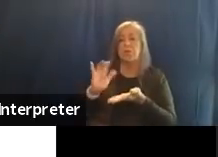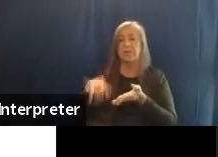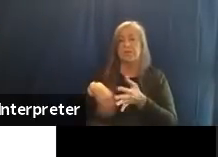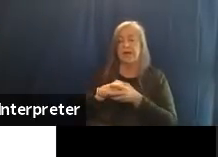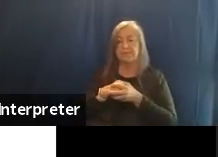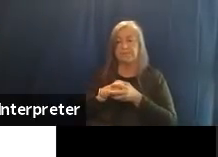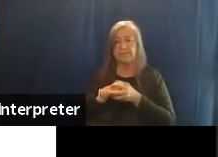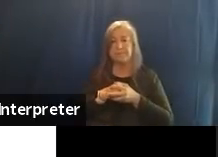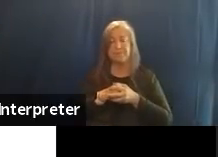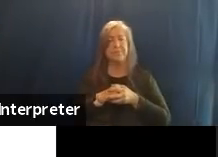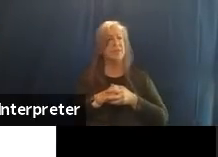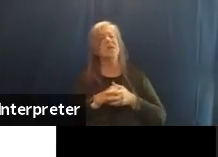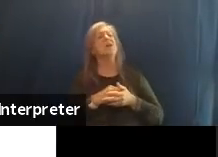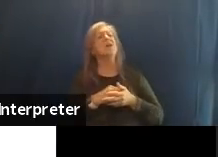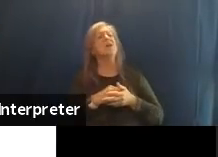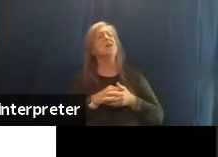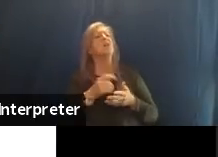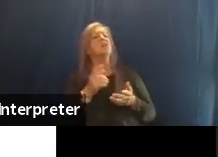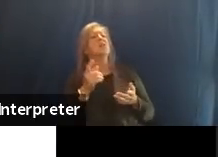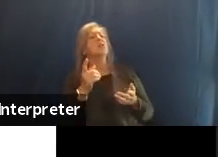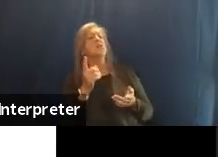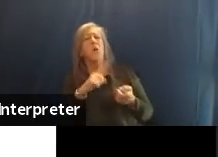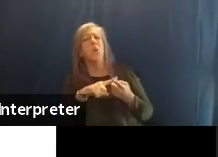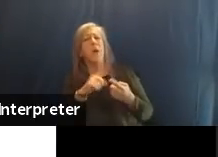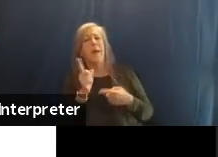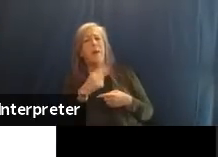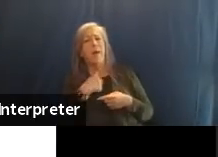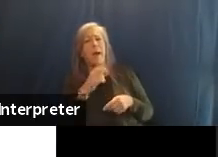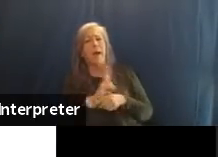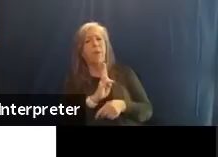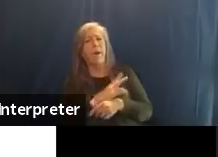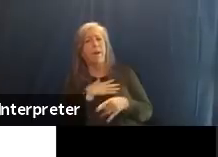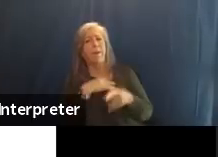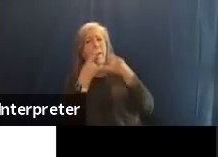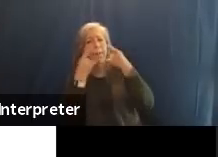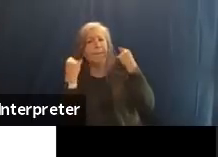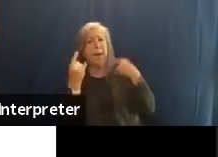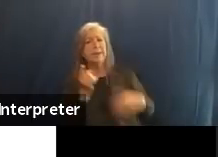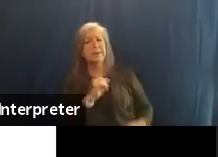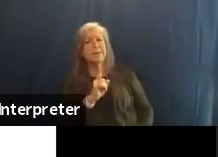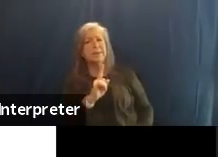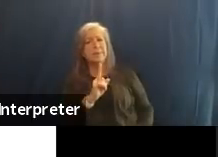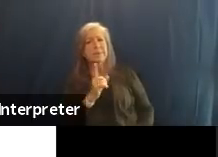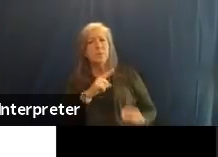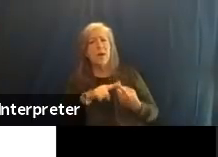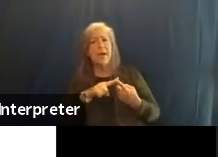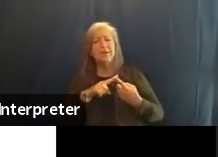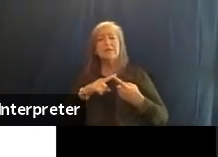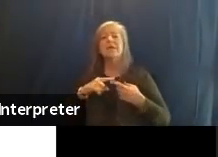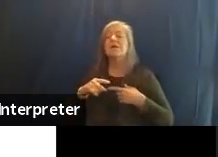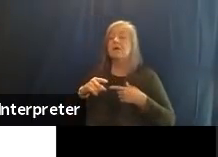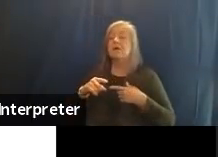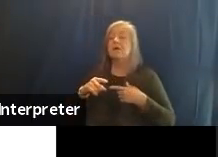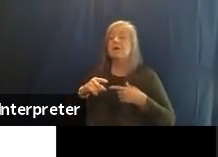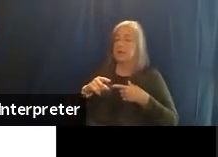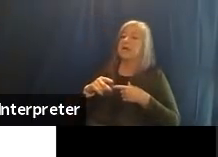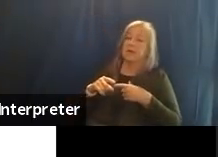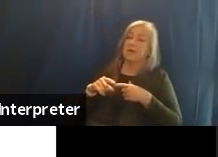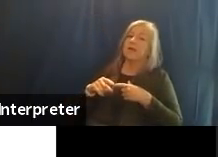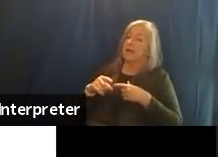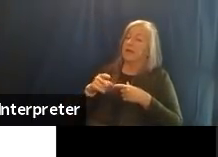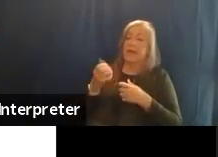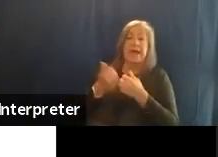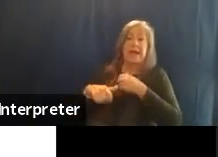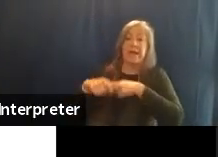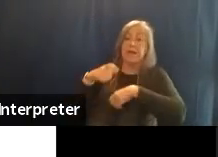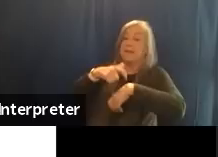misunderstanding around when we need to be wearing the masks at work. You really need to be wearing them. You must wear them anytime you're in a building or